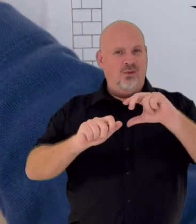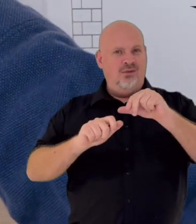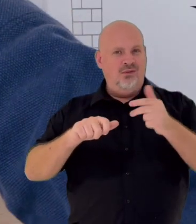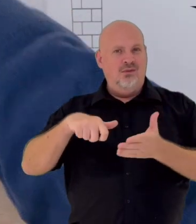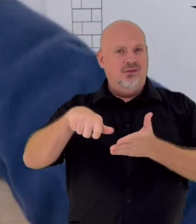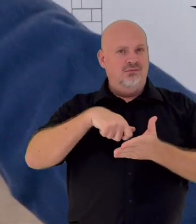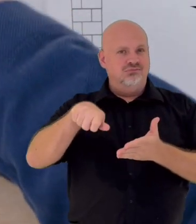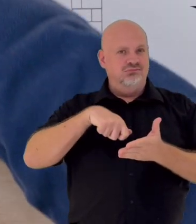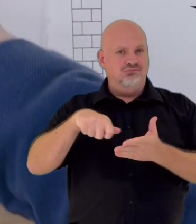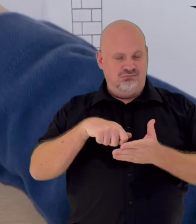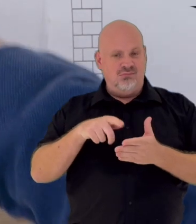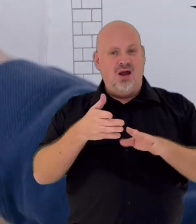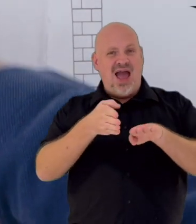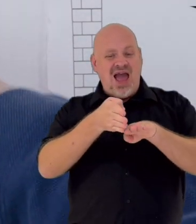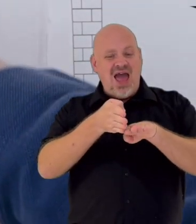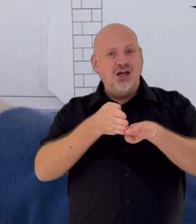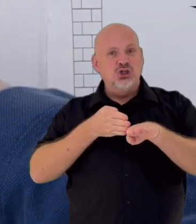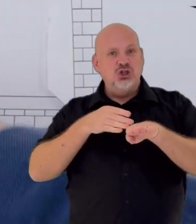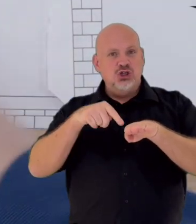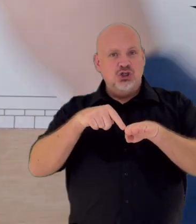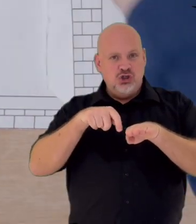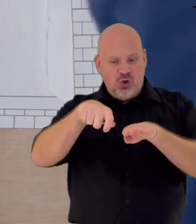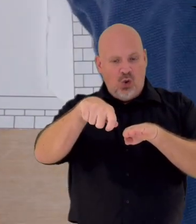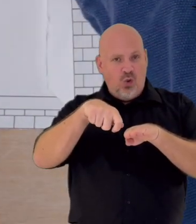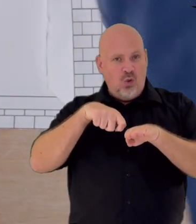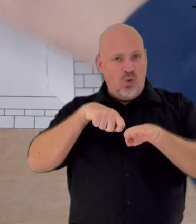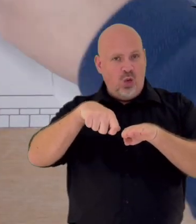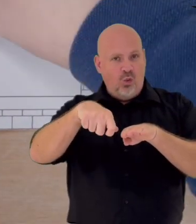put glue on the edge